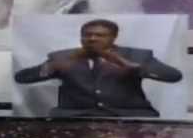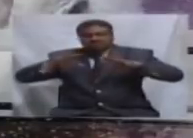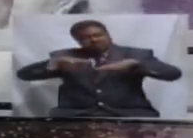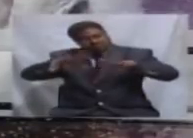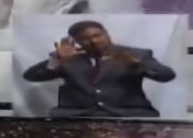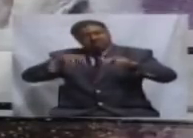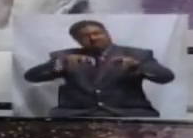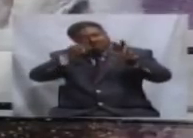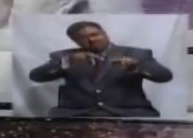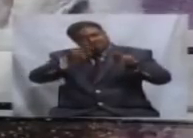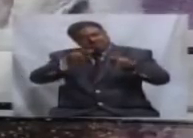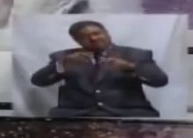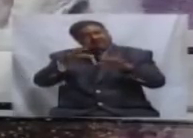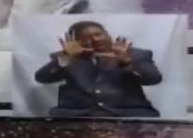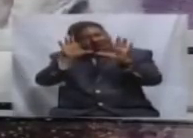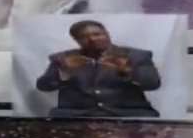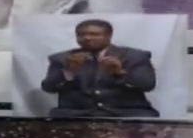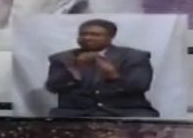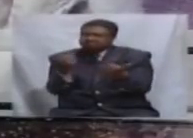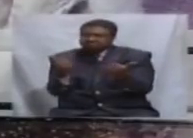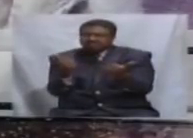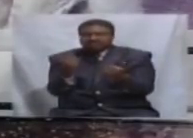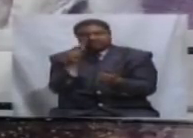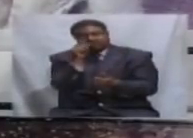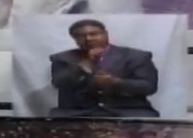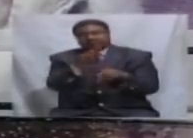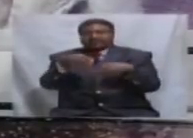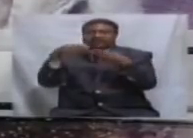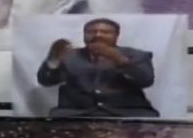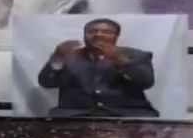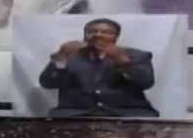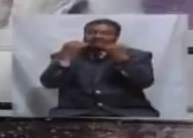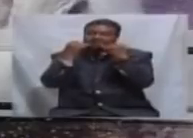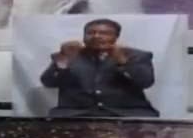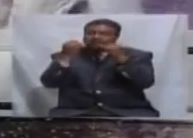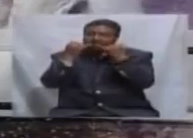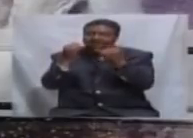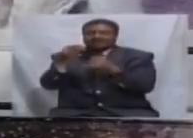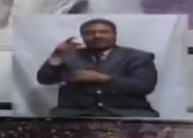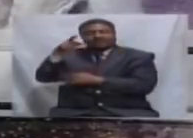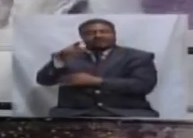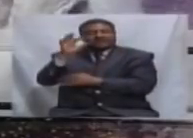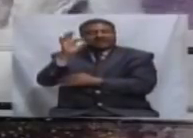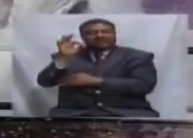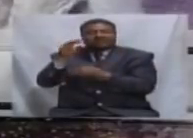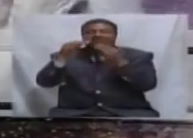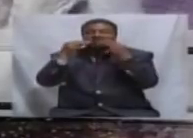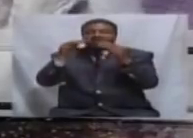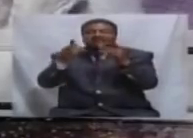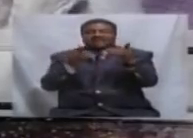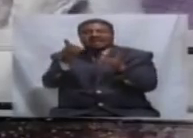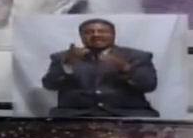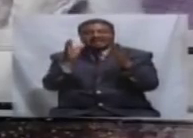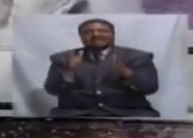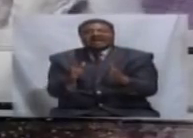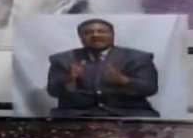and monetary policies. This is contained in a statement issued to ZNBC News by PF Media Director Sunday